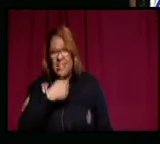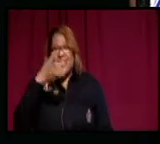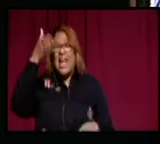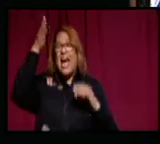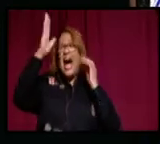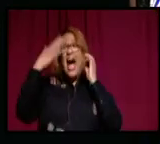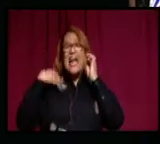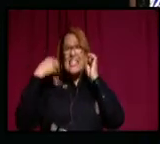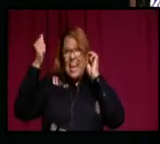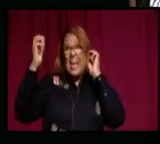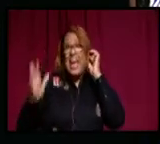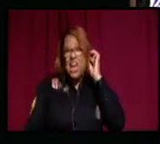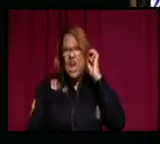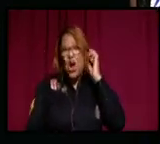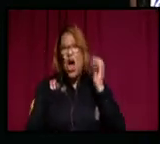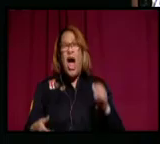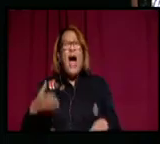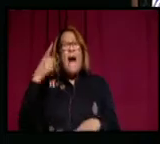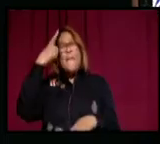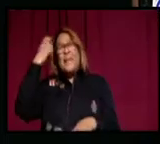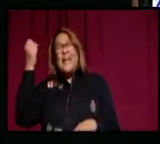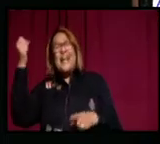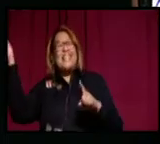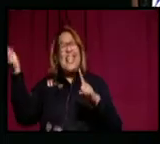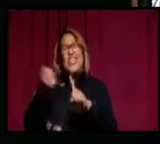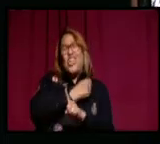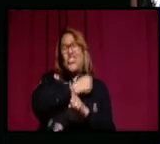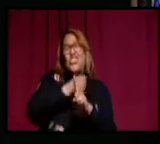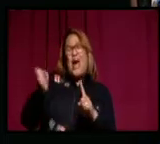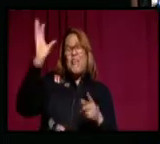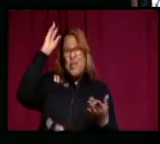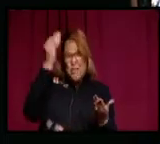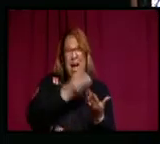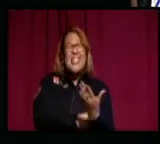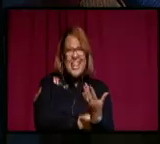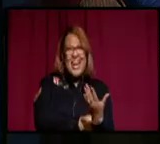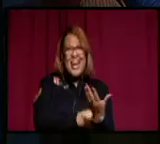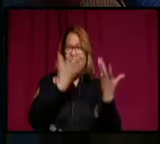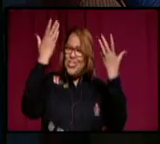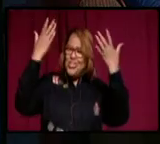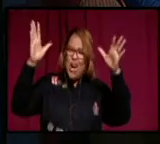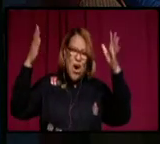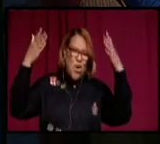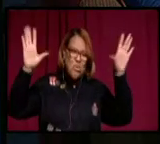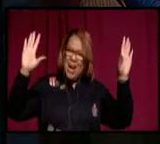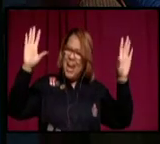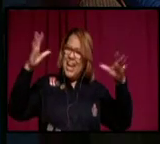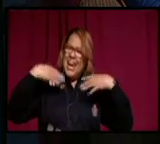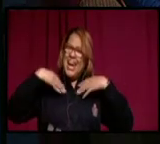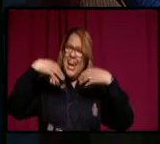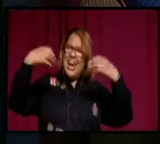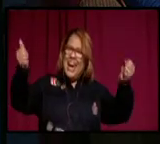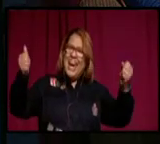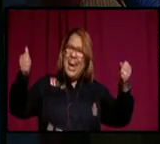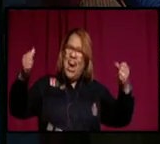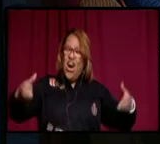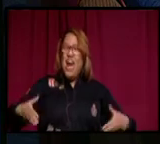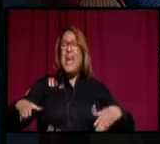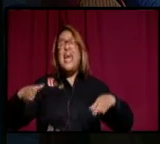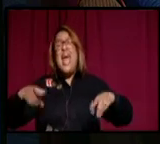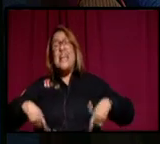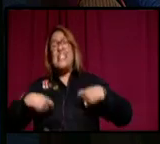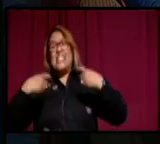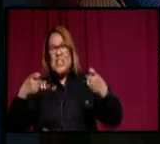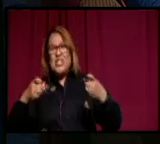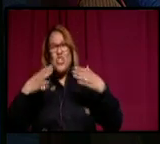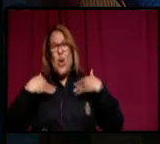God is a healer. And he said, by the stripes of his son Jesus, that you're already healed. God has equipped your body